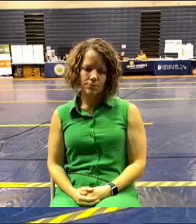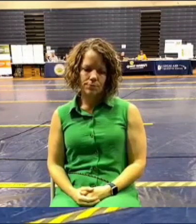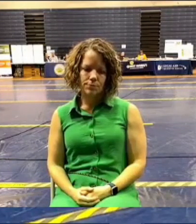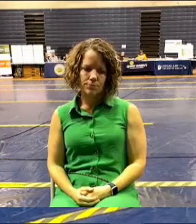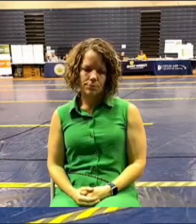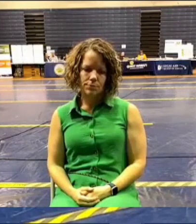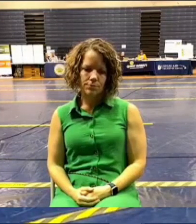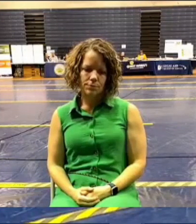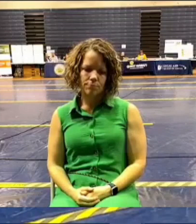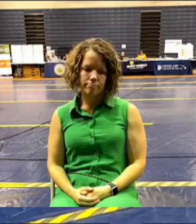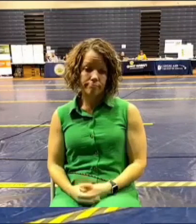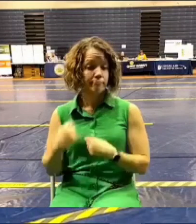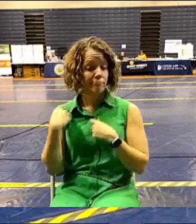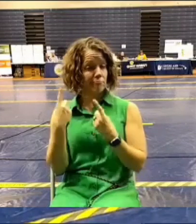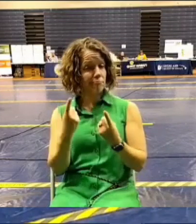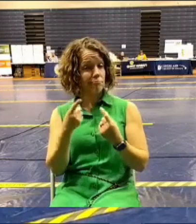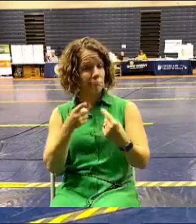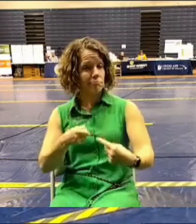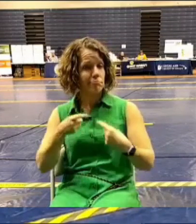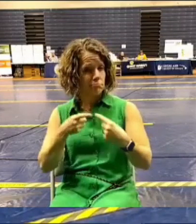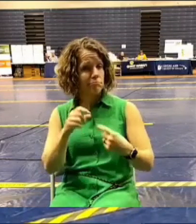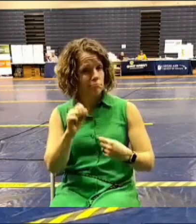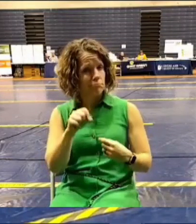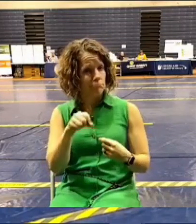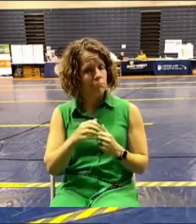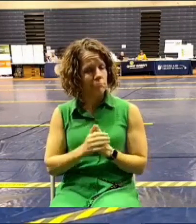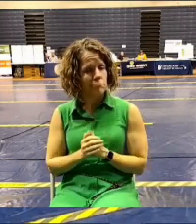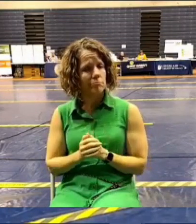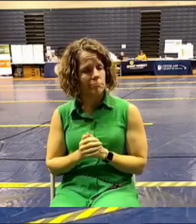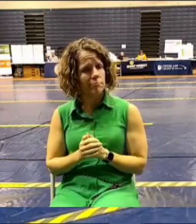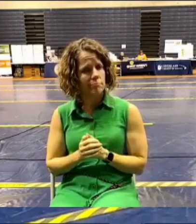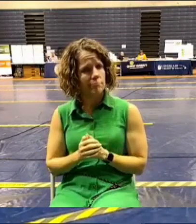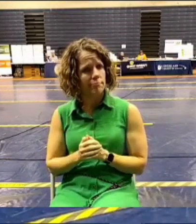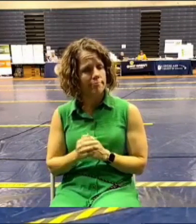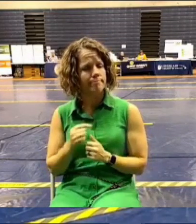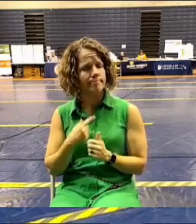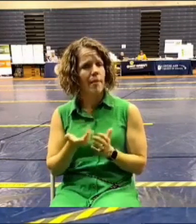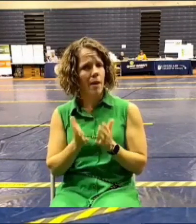It's the real struggle. I'm asking you